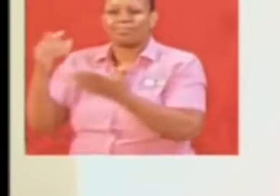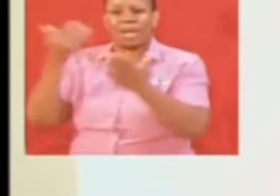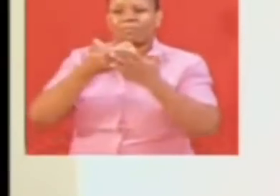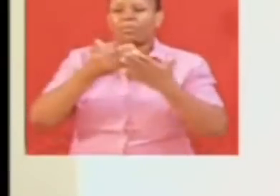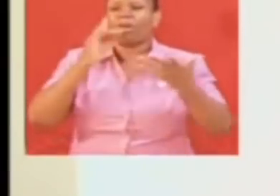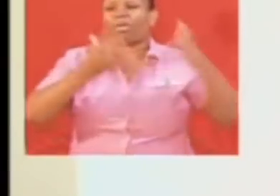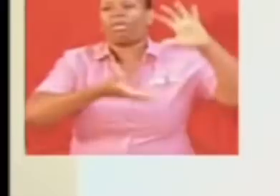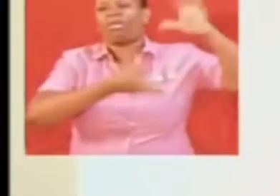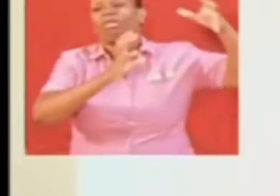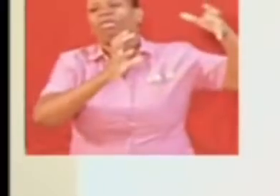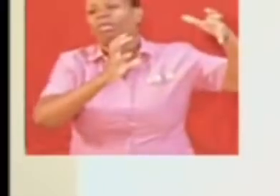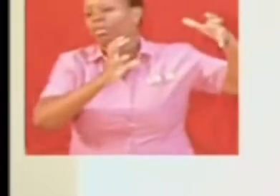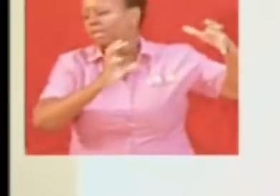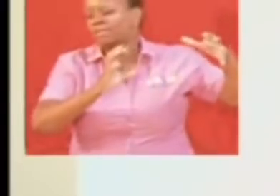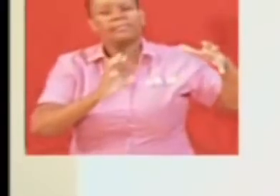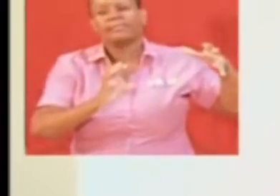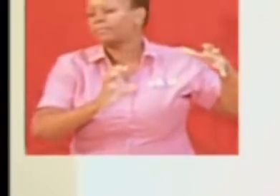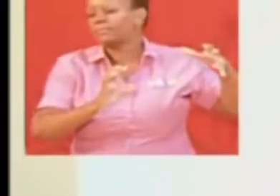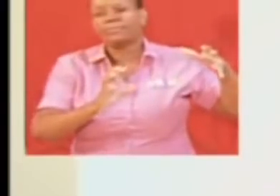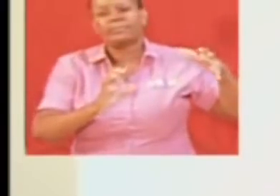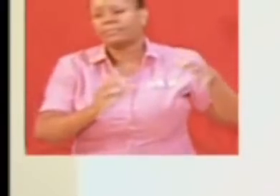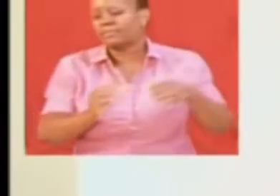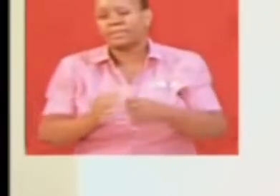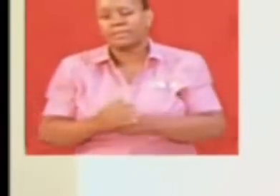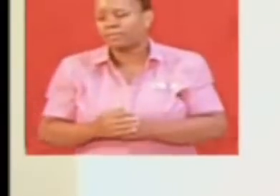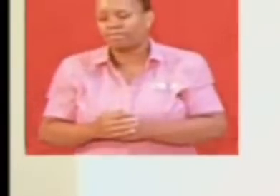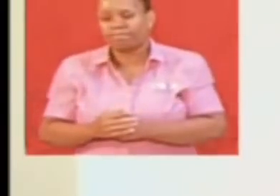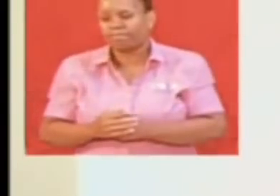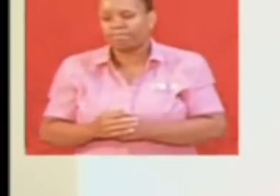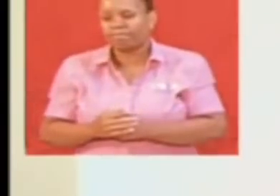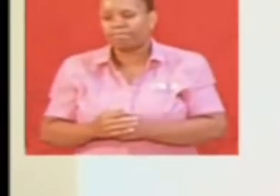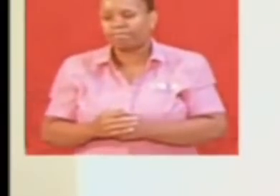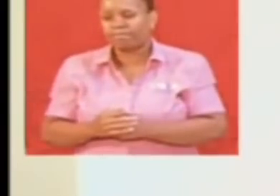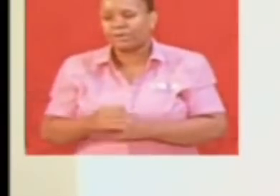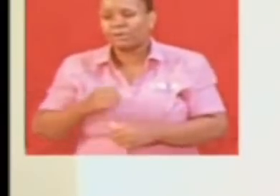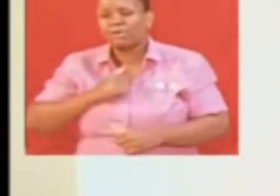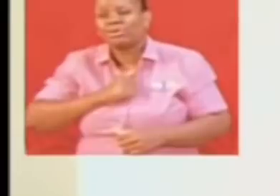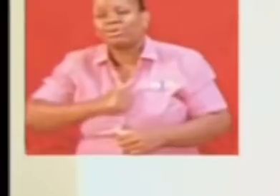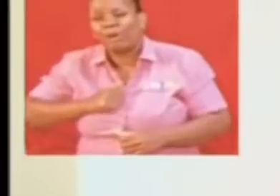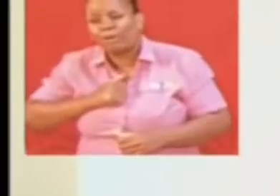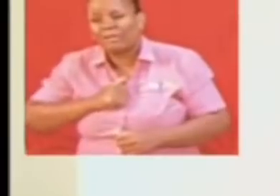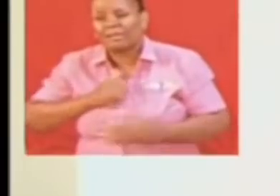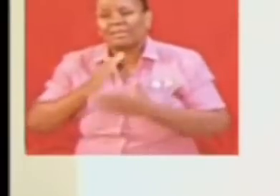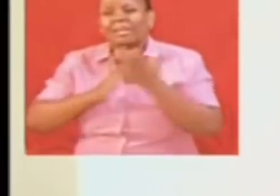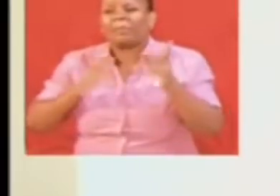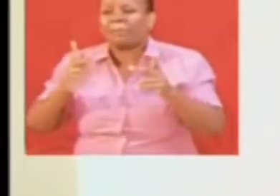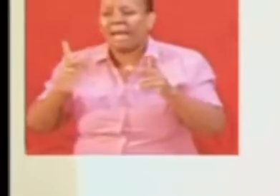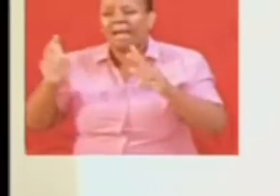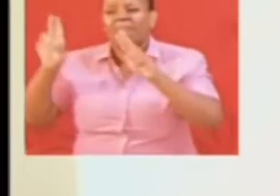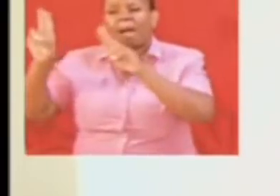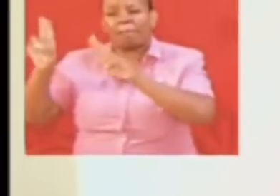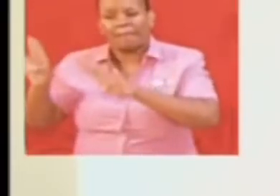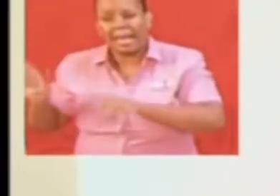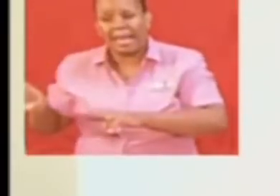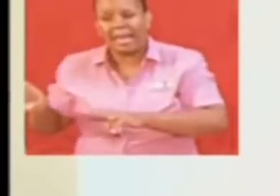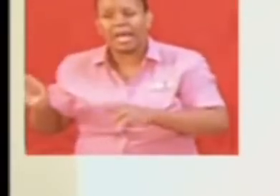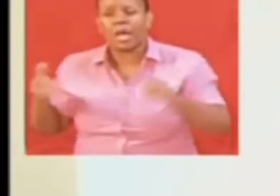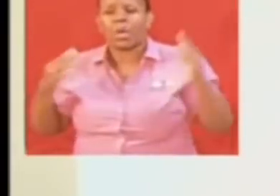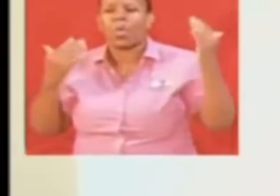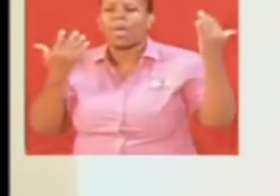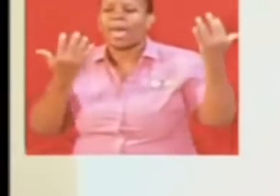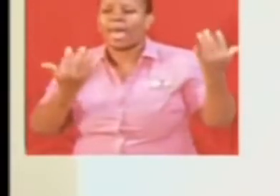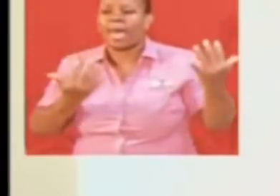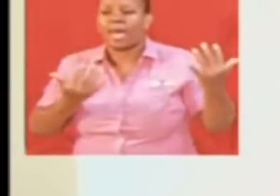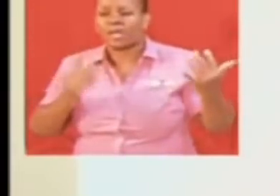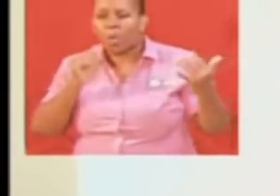respect to persons who are not getting a response, I must apologize for that, because that ought not to be so. Once persons communicate with the